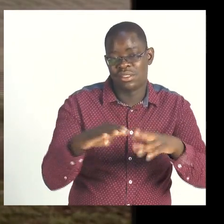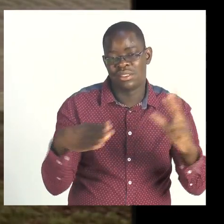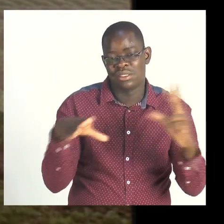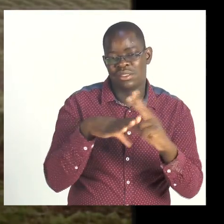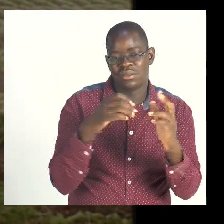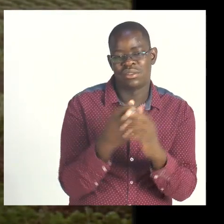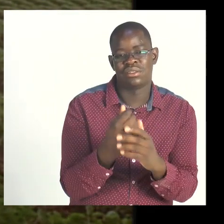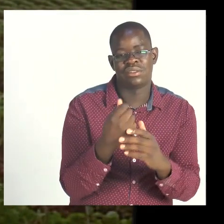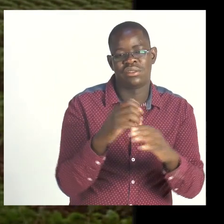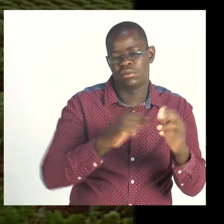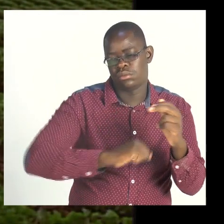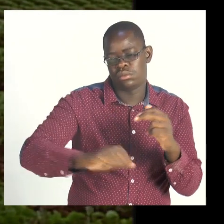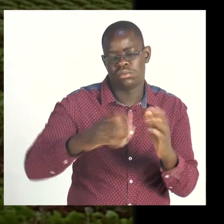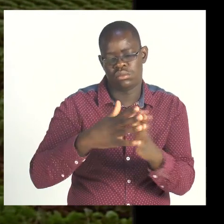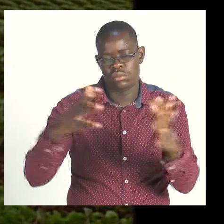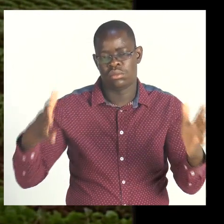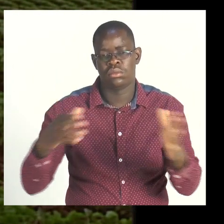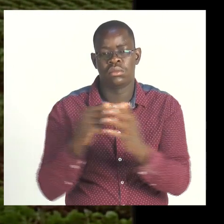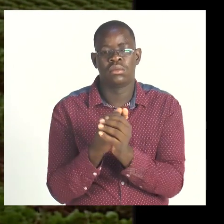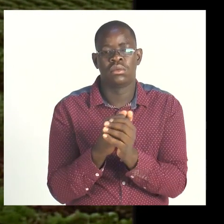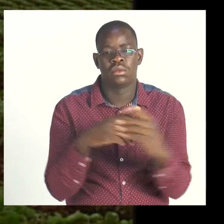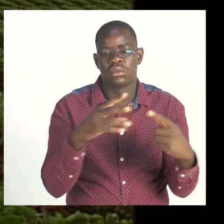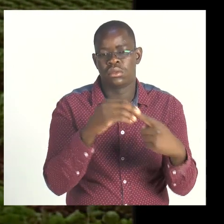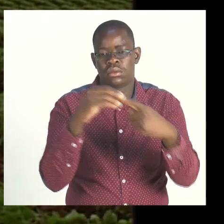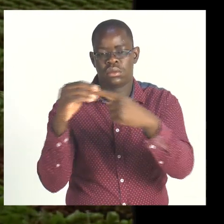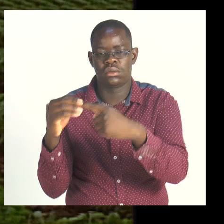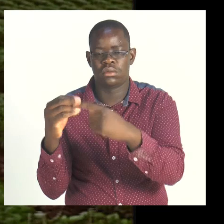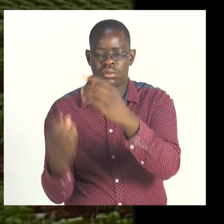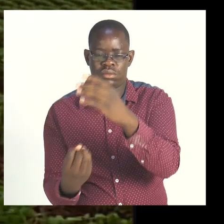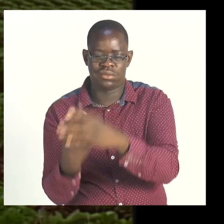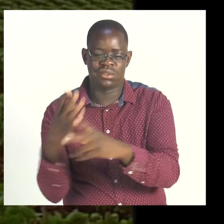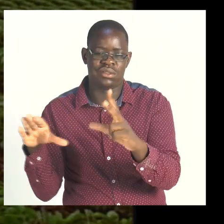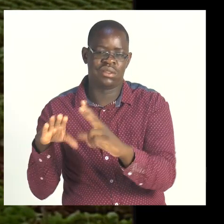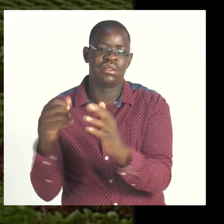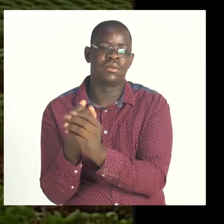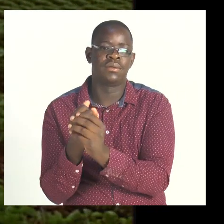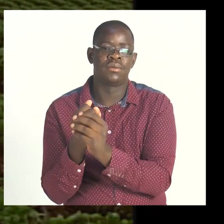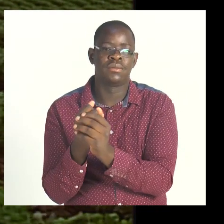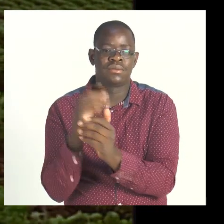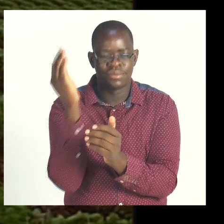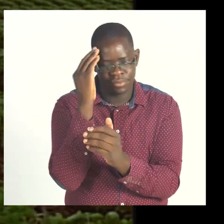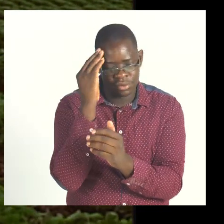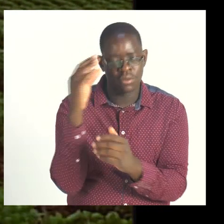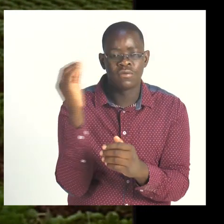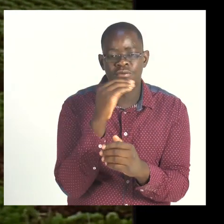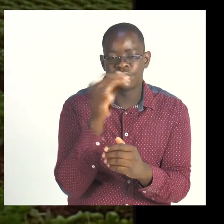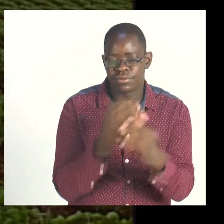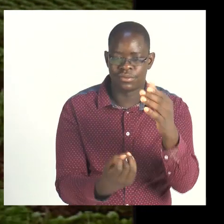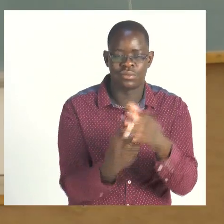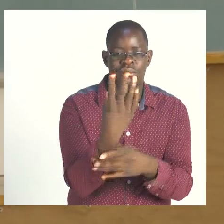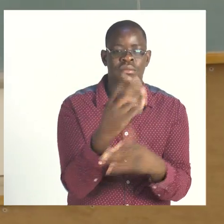can make more land available, specifically for agriculture. You know, food